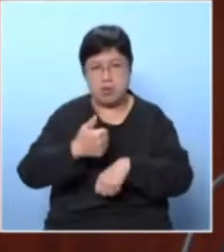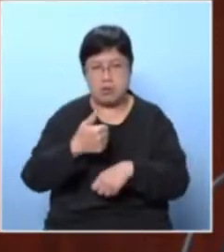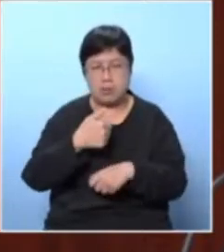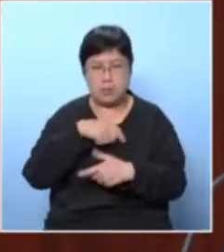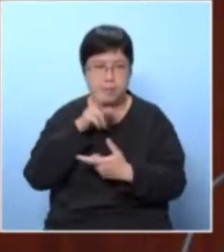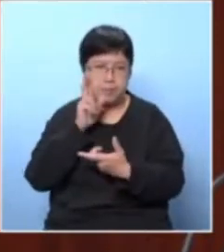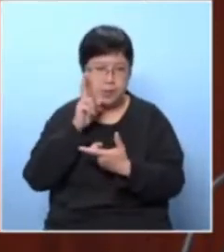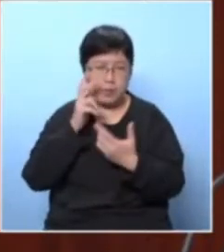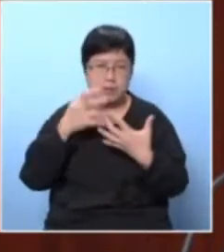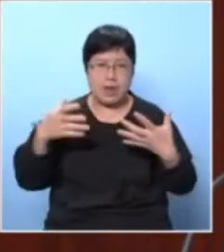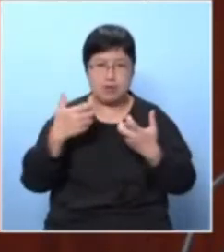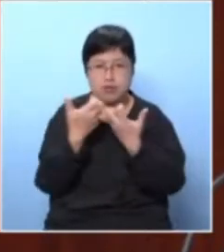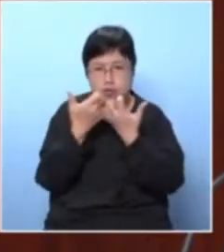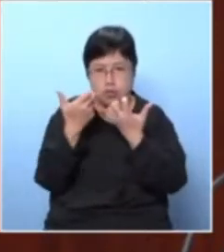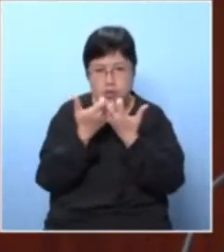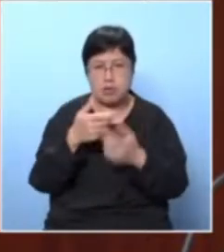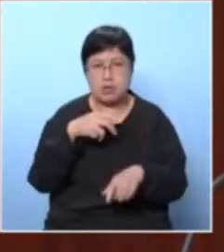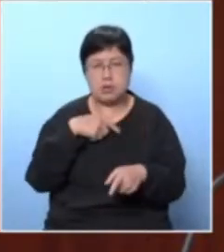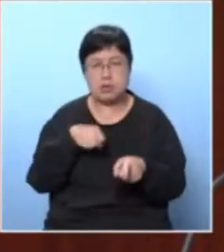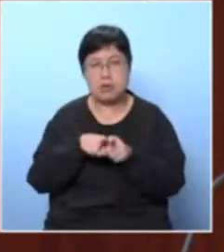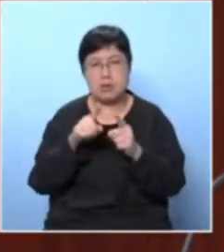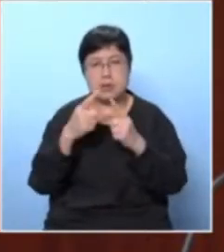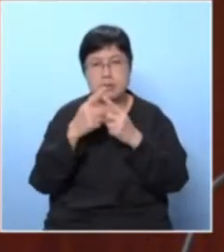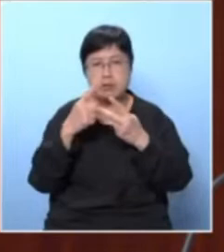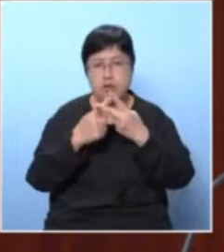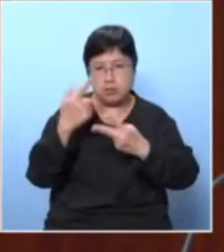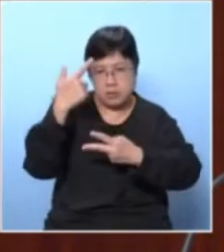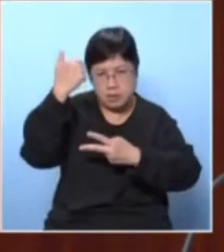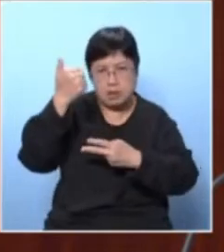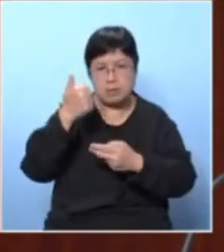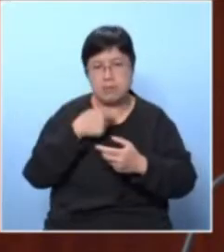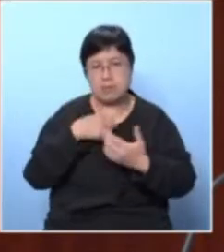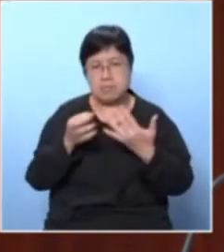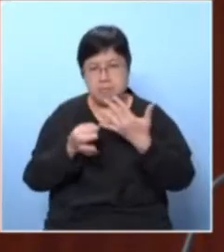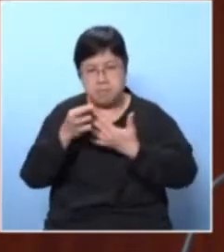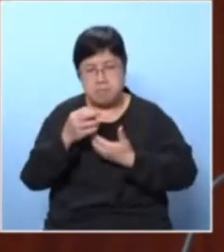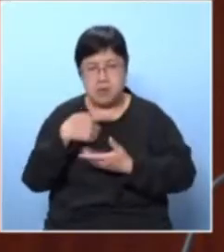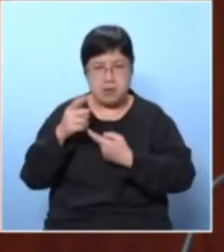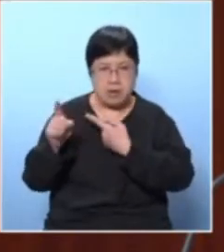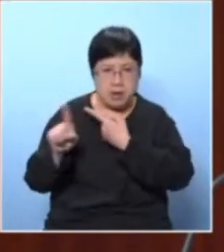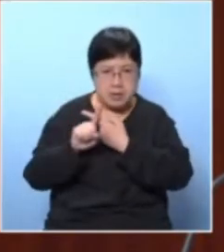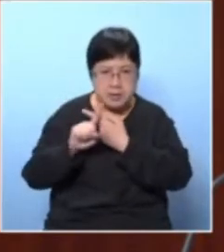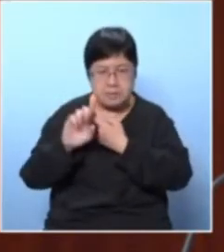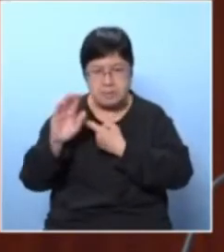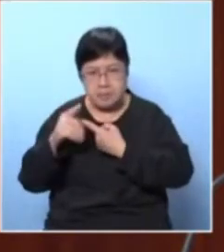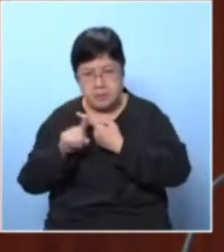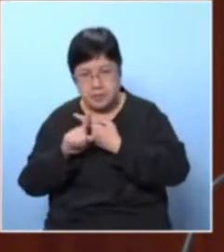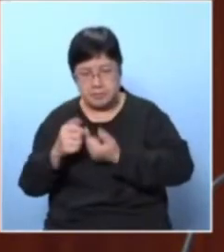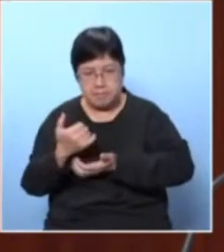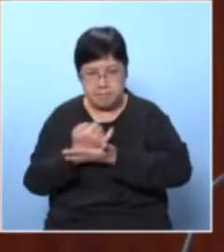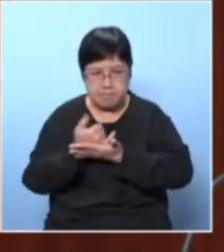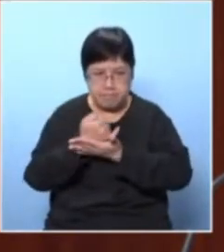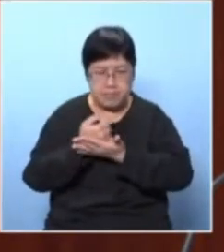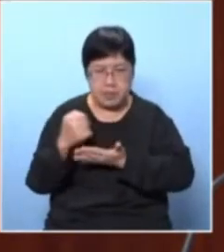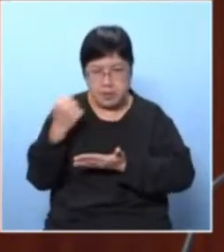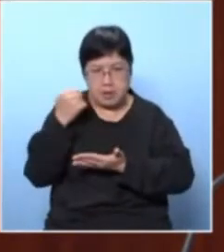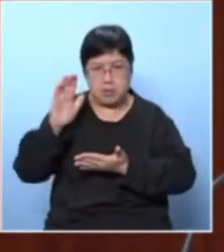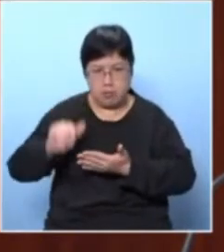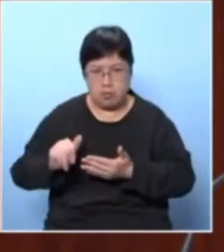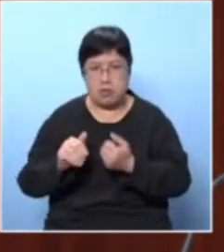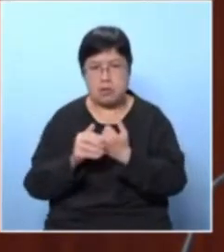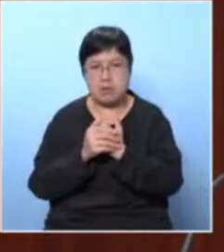as meteorological forecasts and alerts, flooding, and landslide hazards, transport, and traffic,